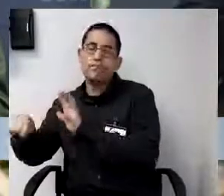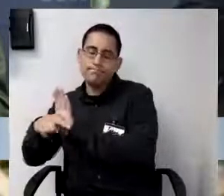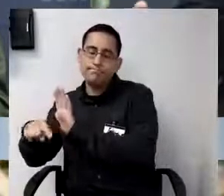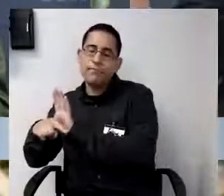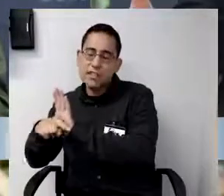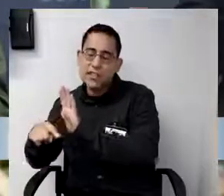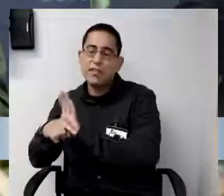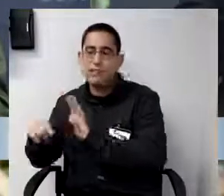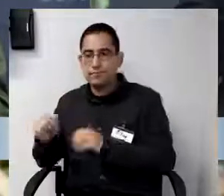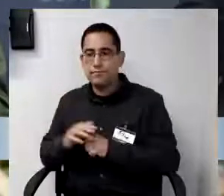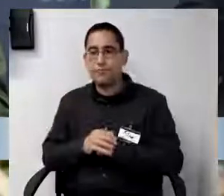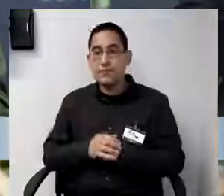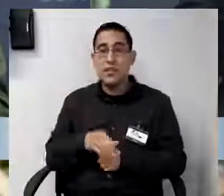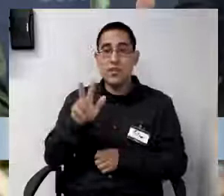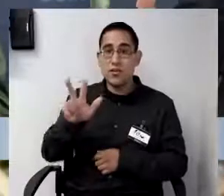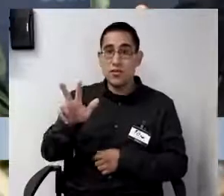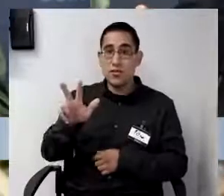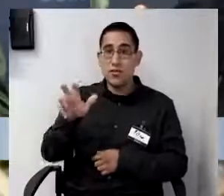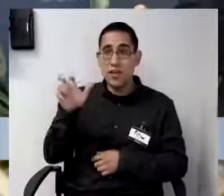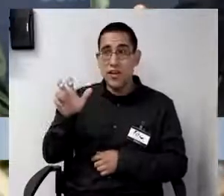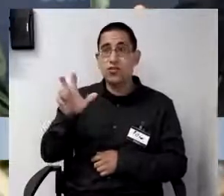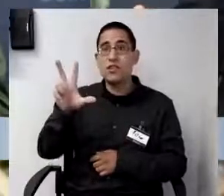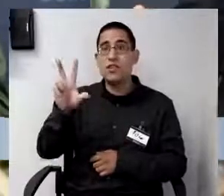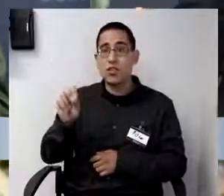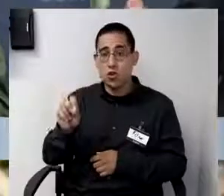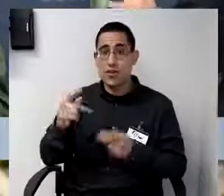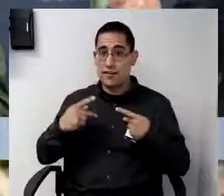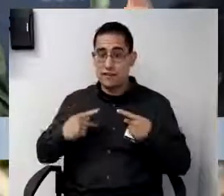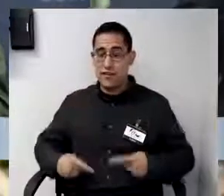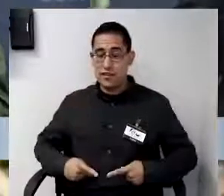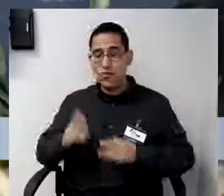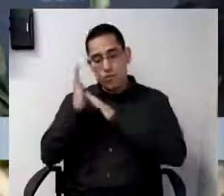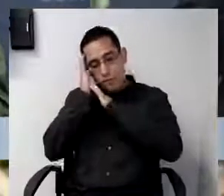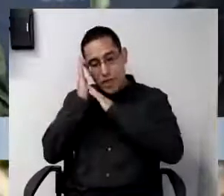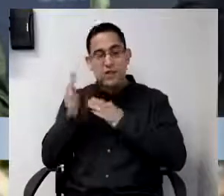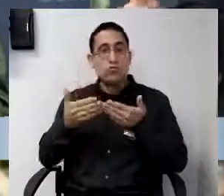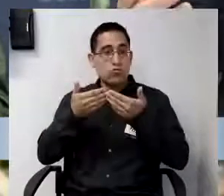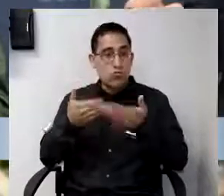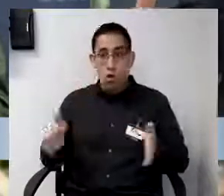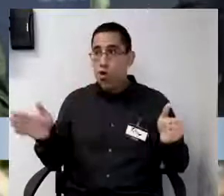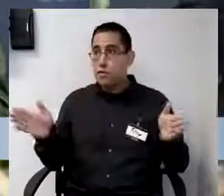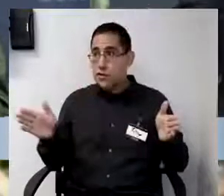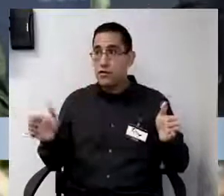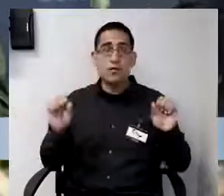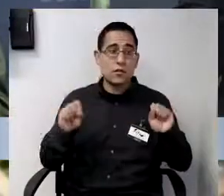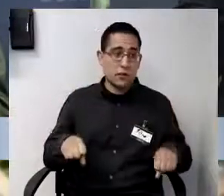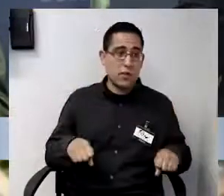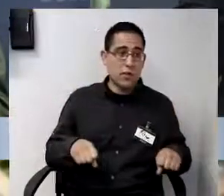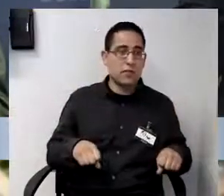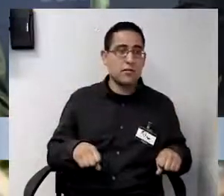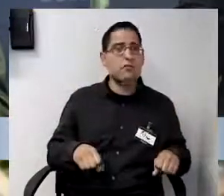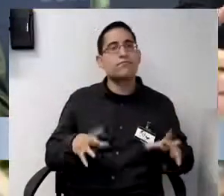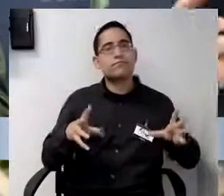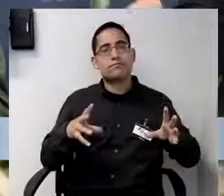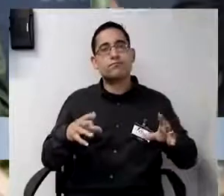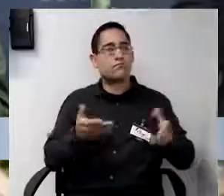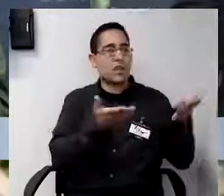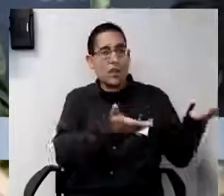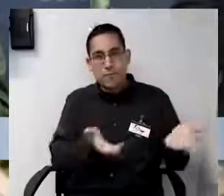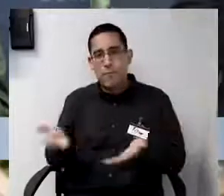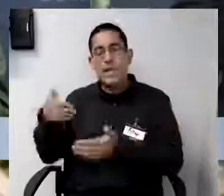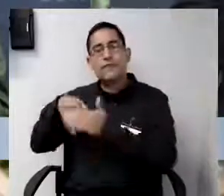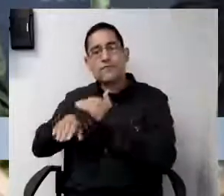beds that are still open in the medical center that we could admit an adult patient into, COVID